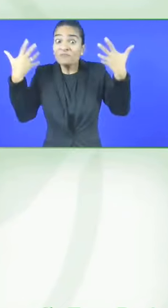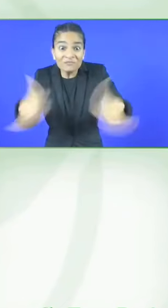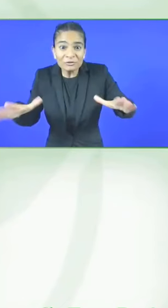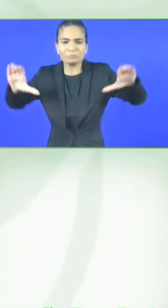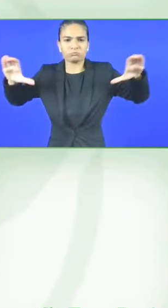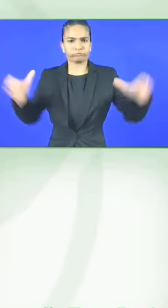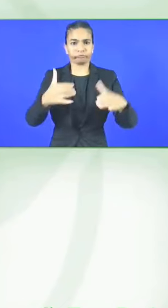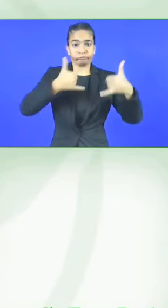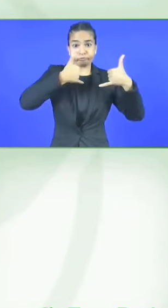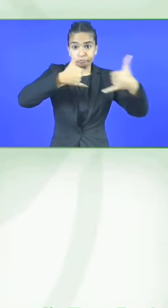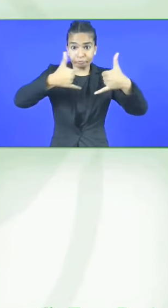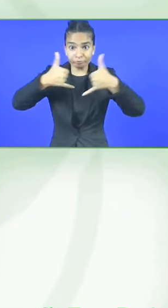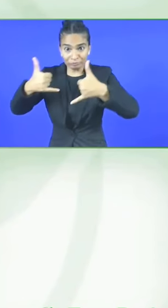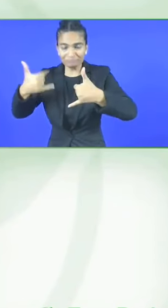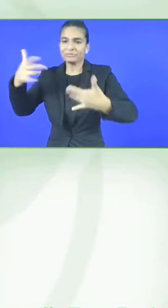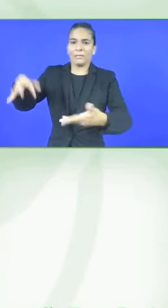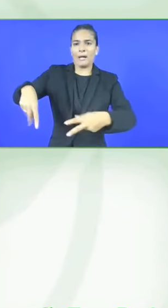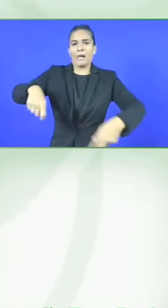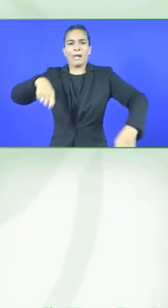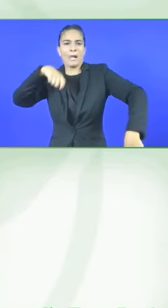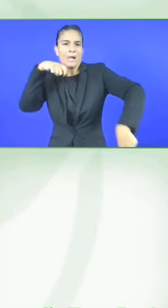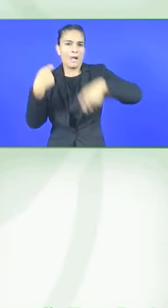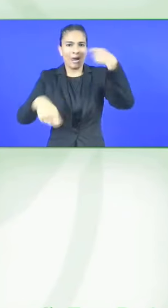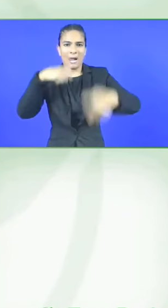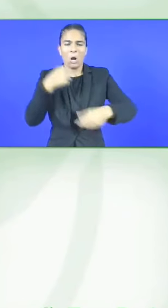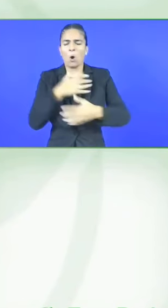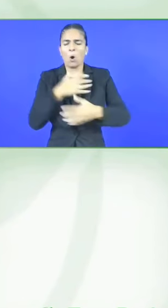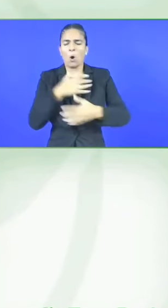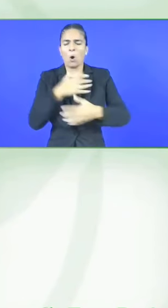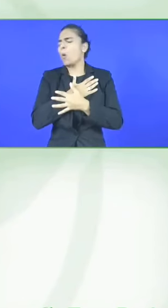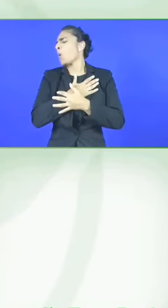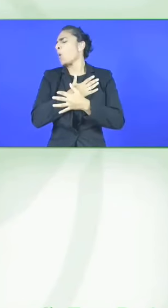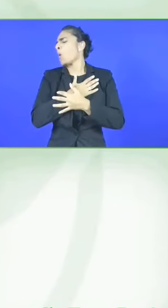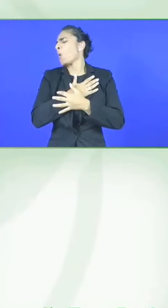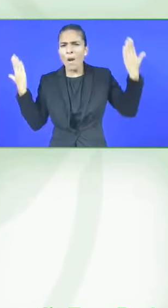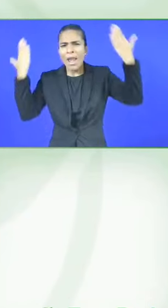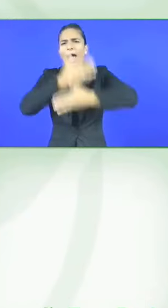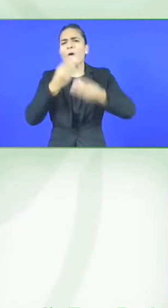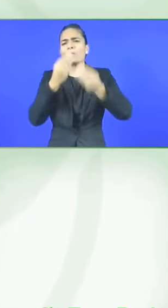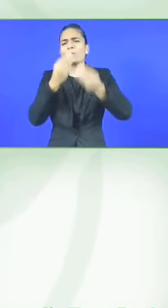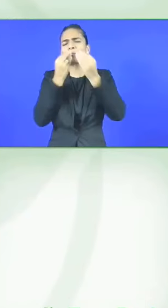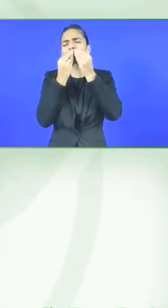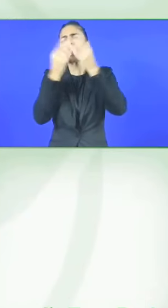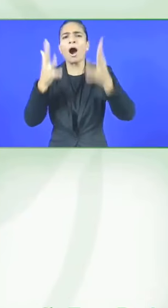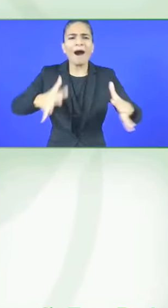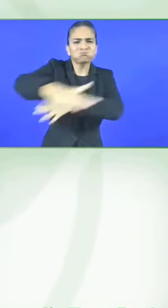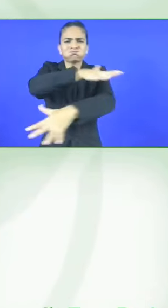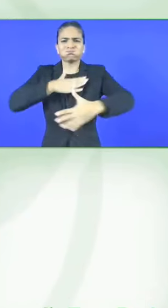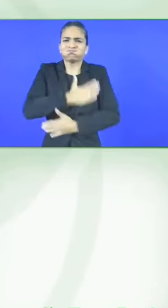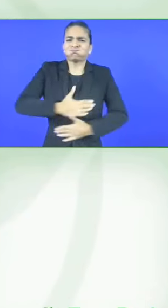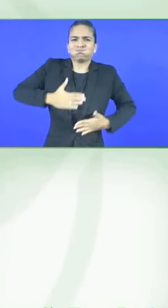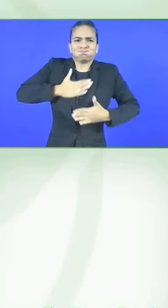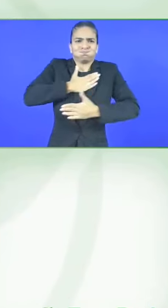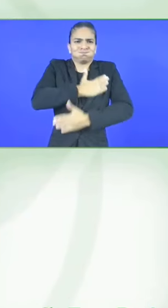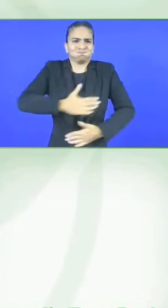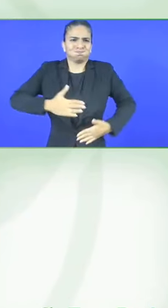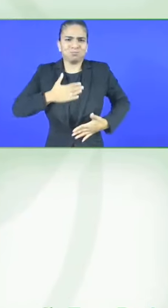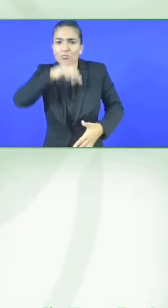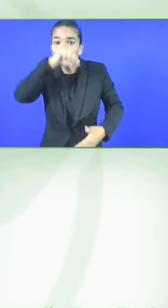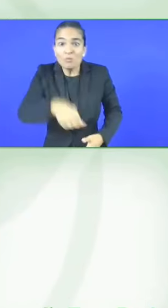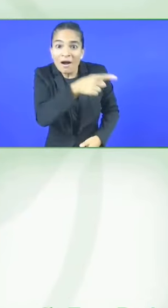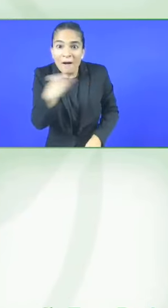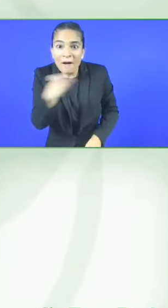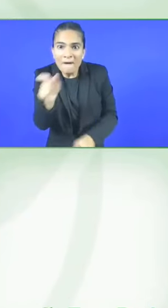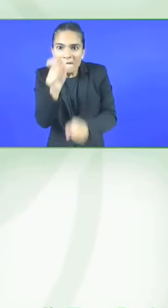an enormous group of innovations, practices and policy that have been recognised by the Zero Project. So, if